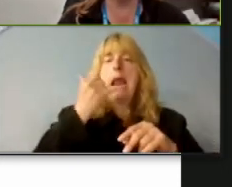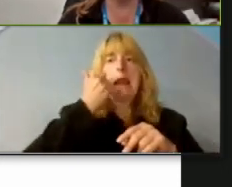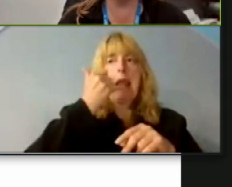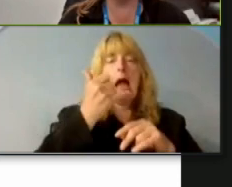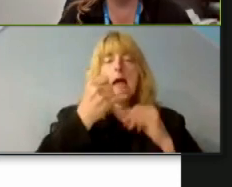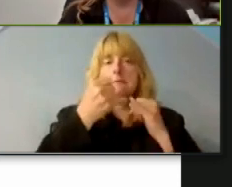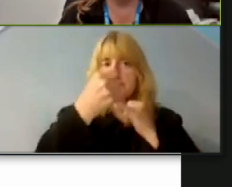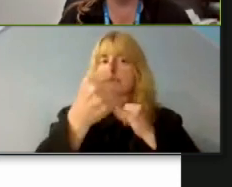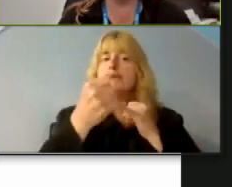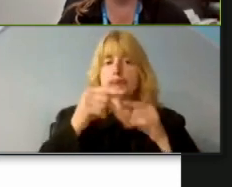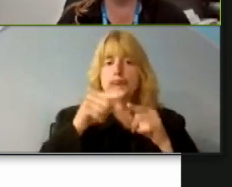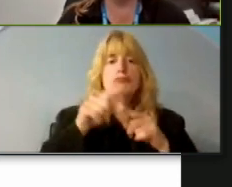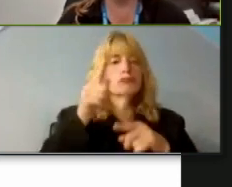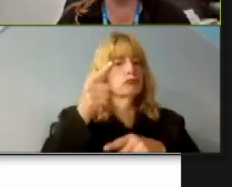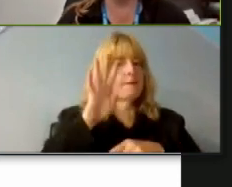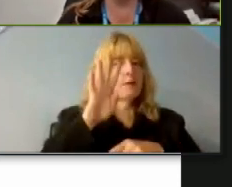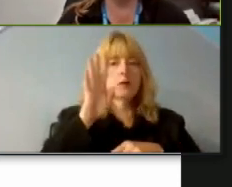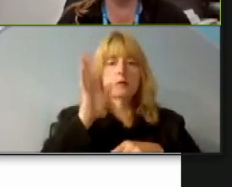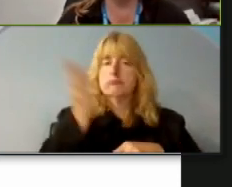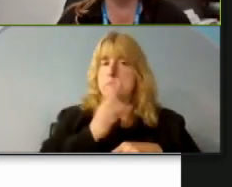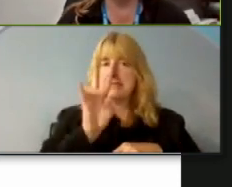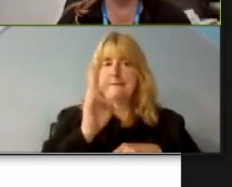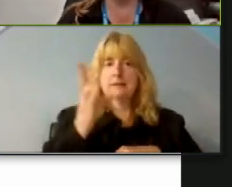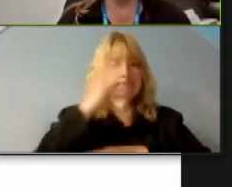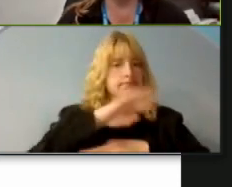email address at